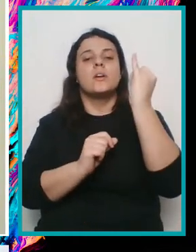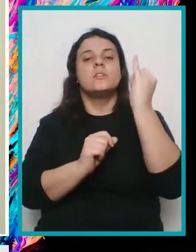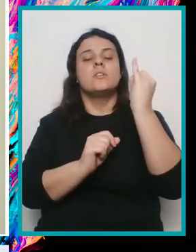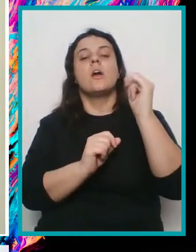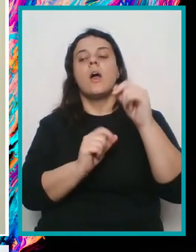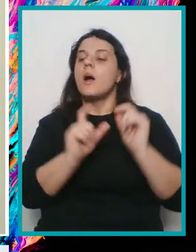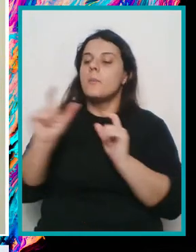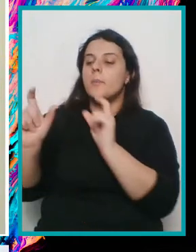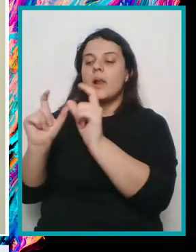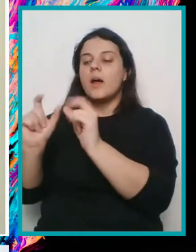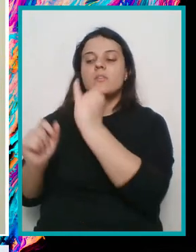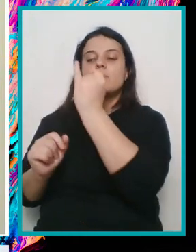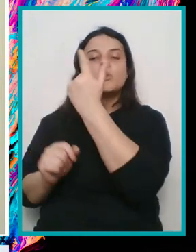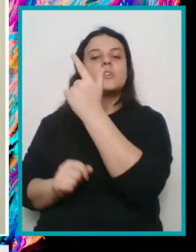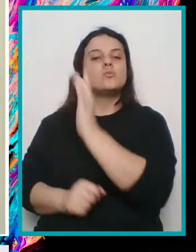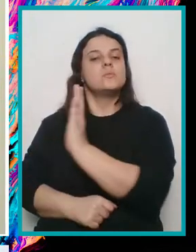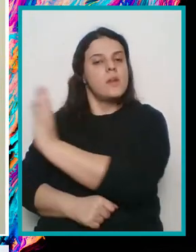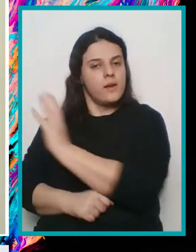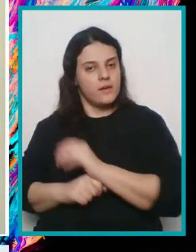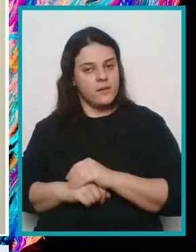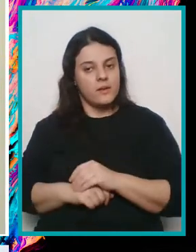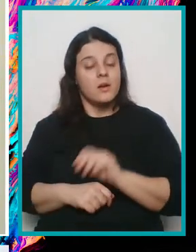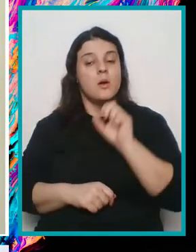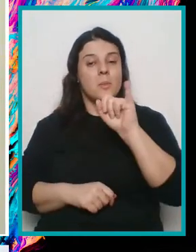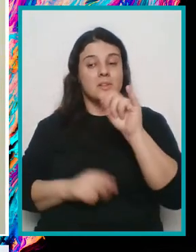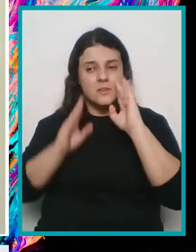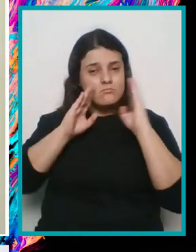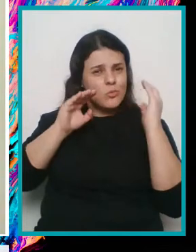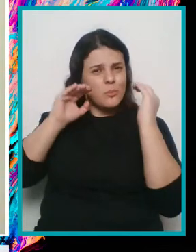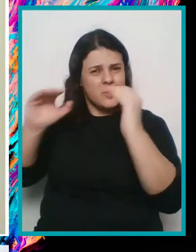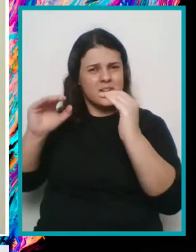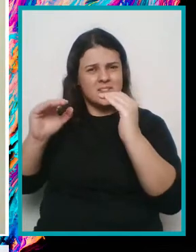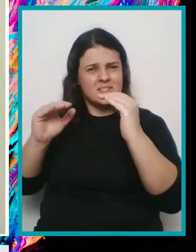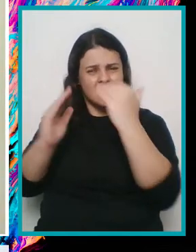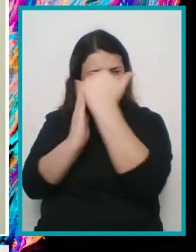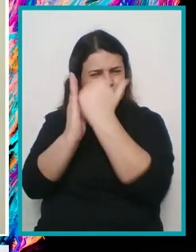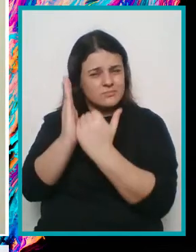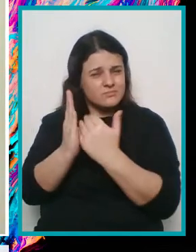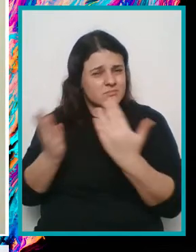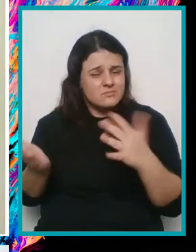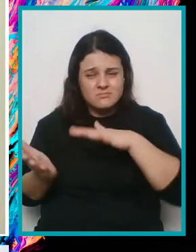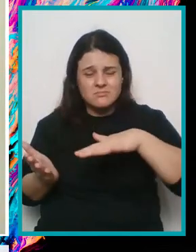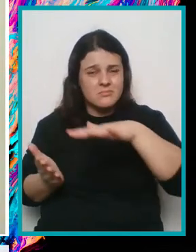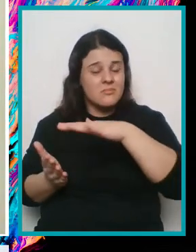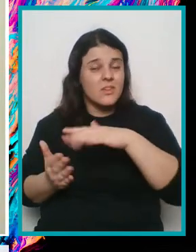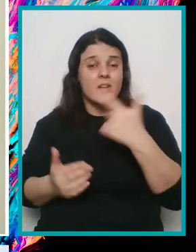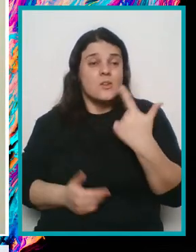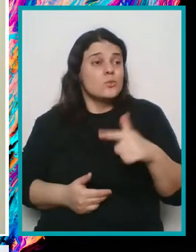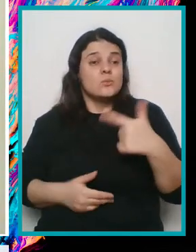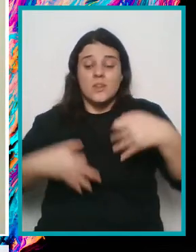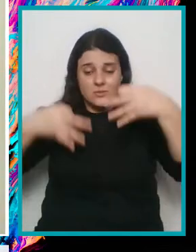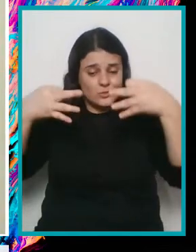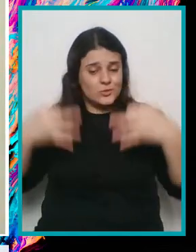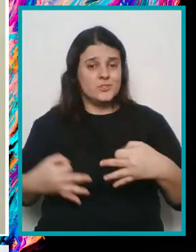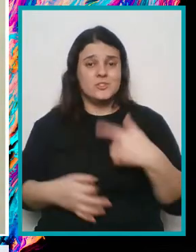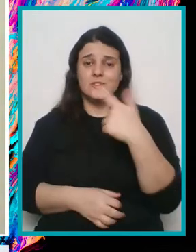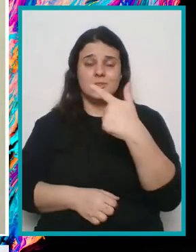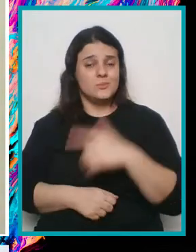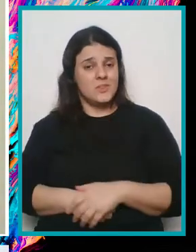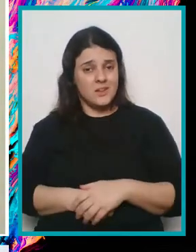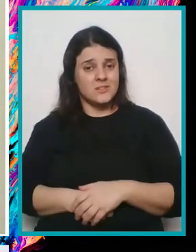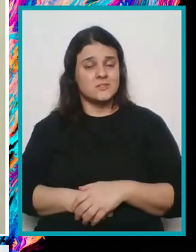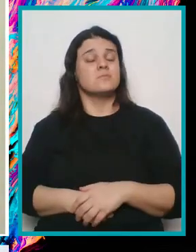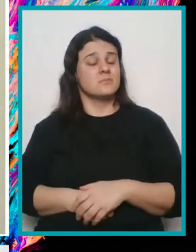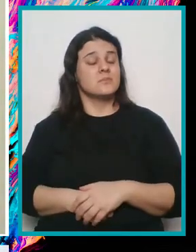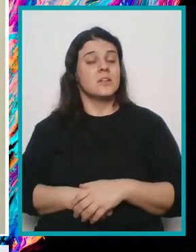justice. We have to protect the people who are affected the most. And those